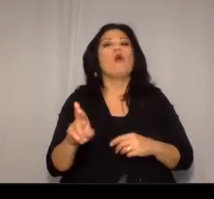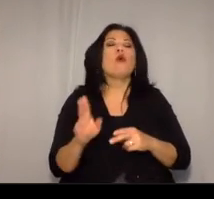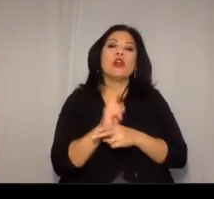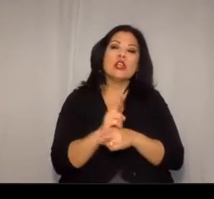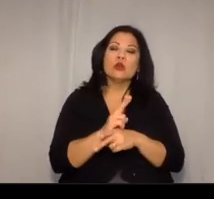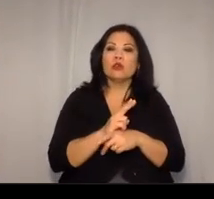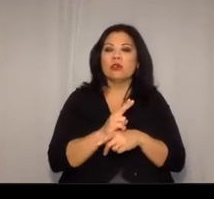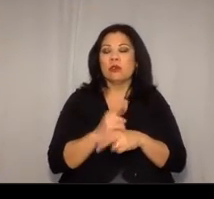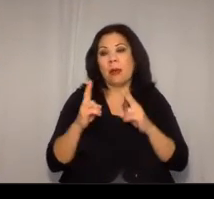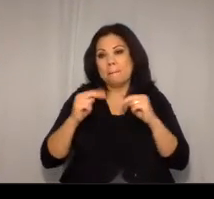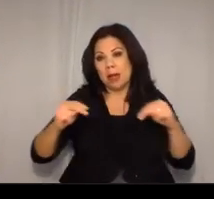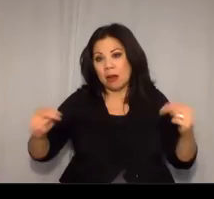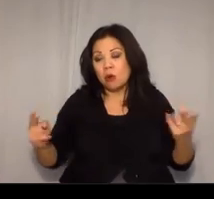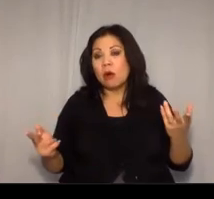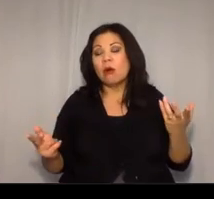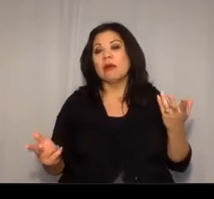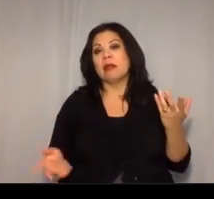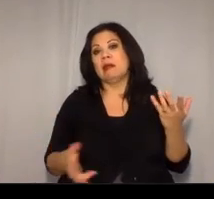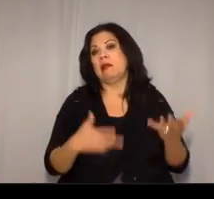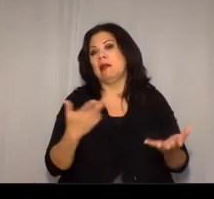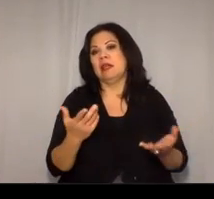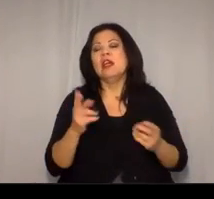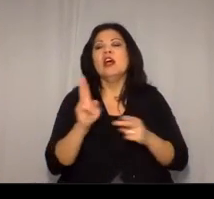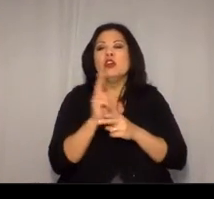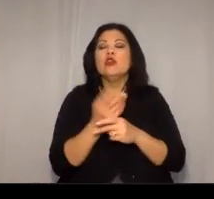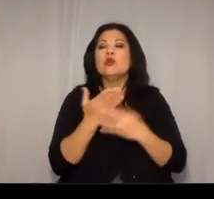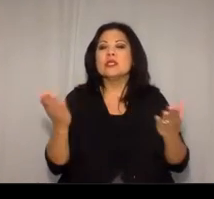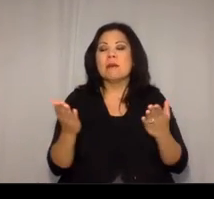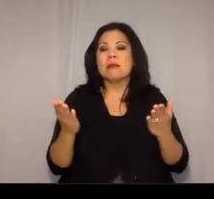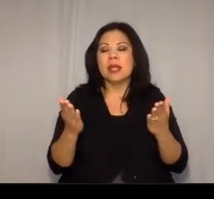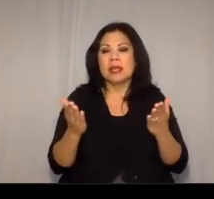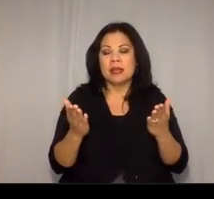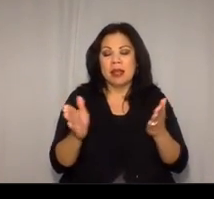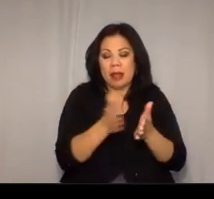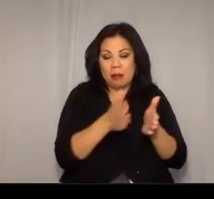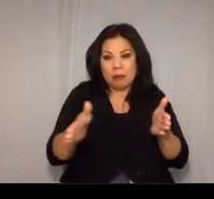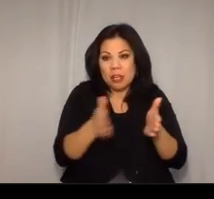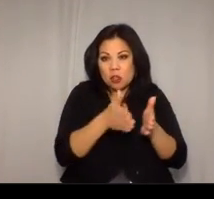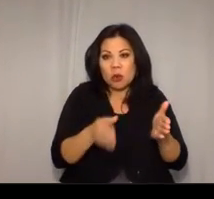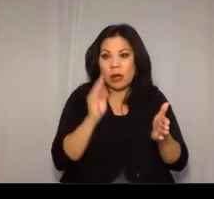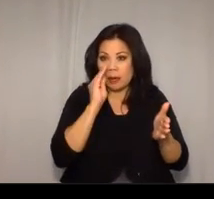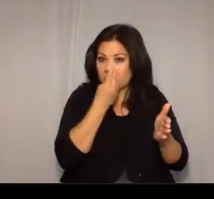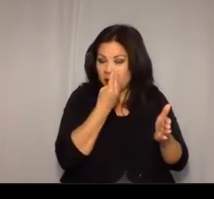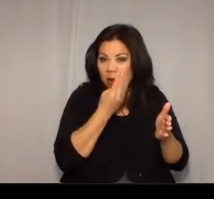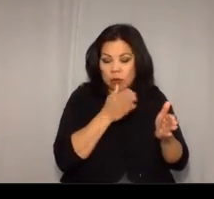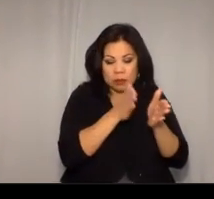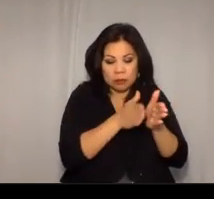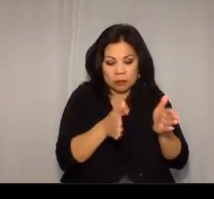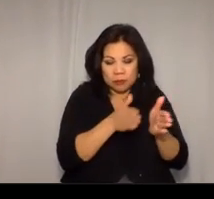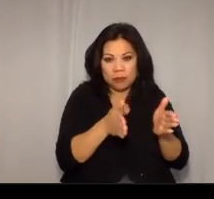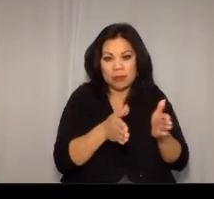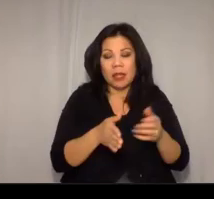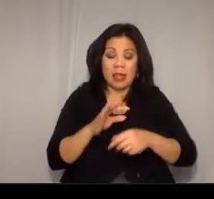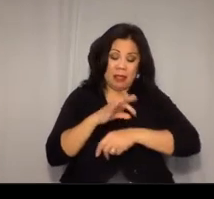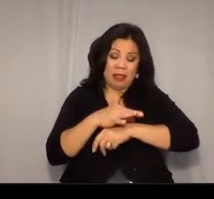some macaroni that's got a little kind of tube shape. I love these little beads, and they are very, very, very